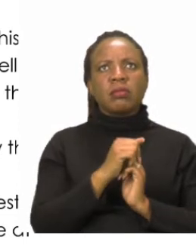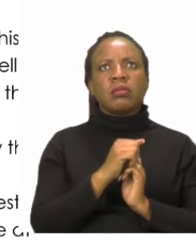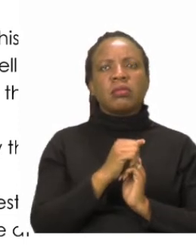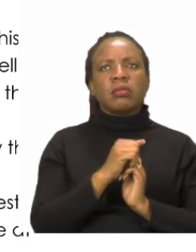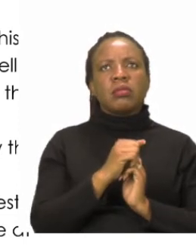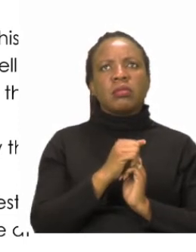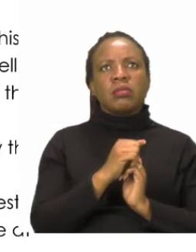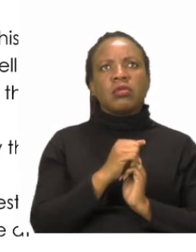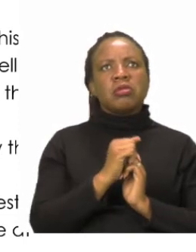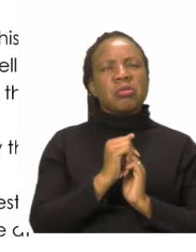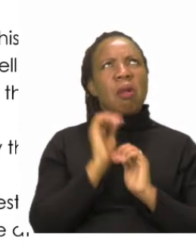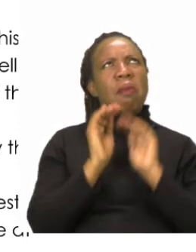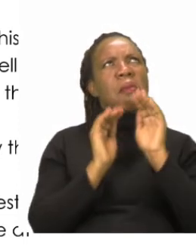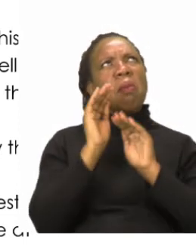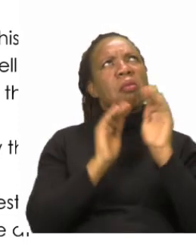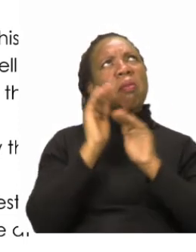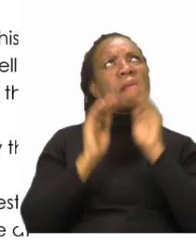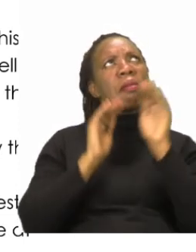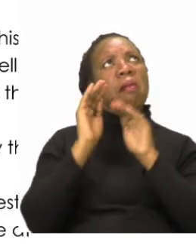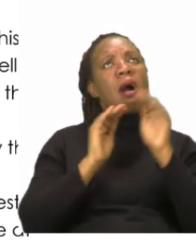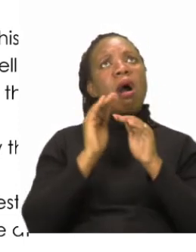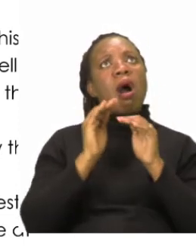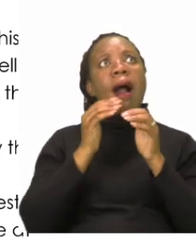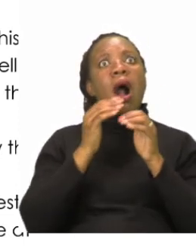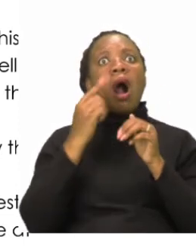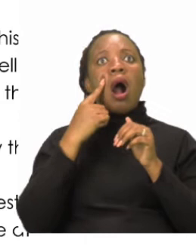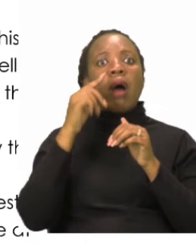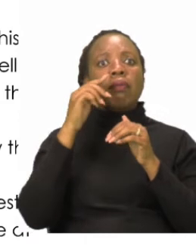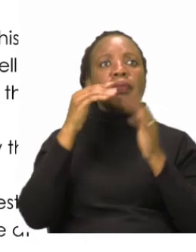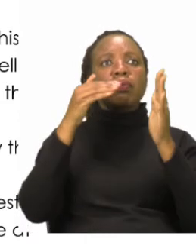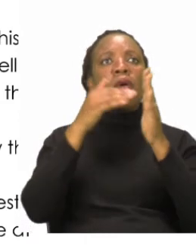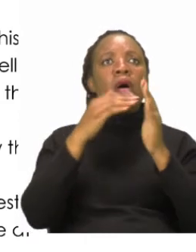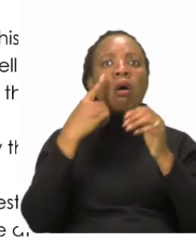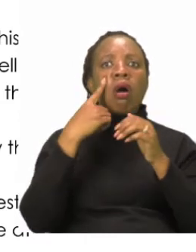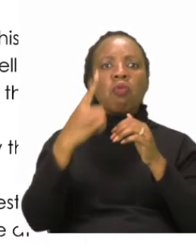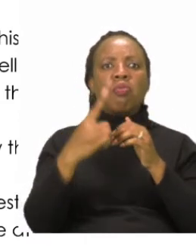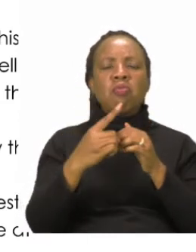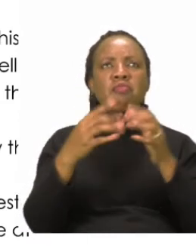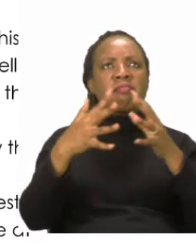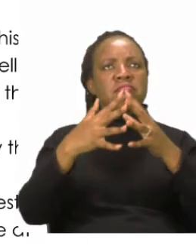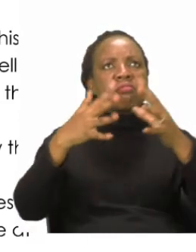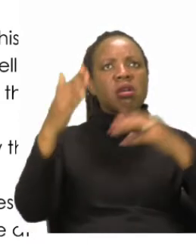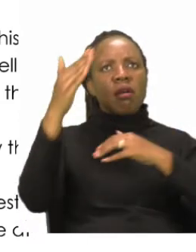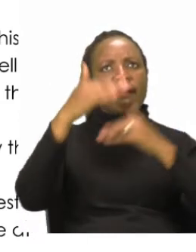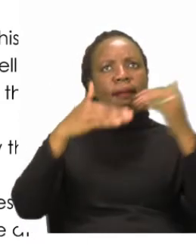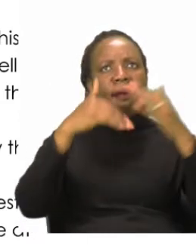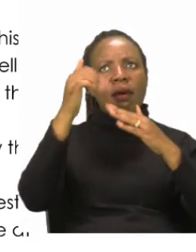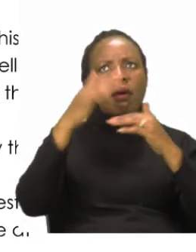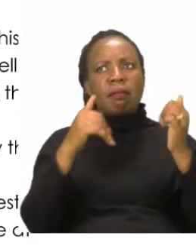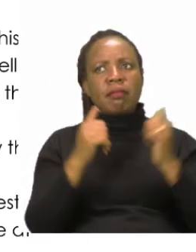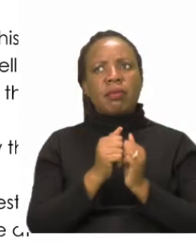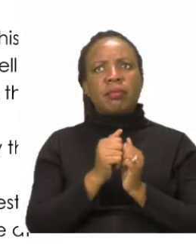large castle at the distance. Jack slowly entered the castle and saw a